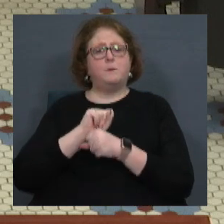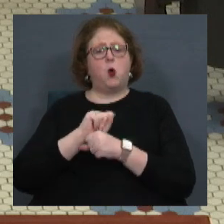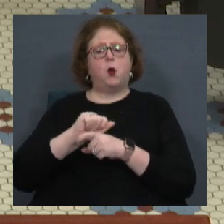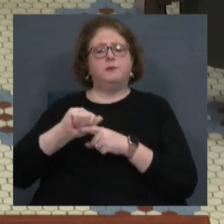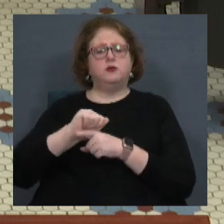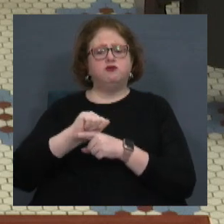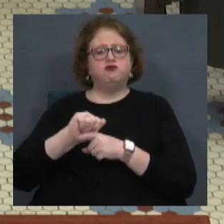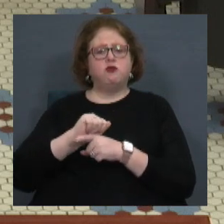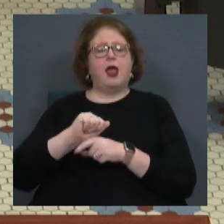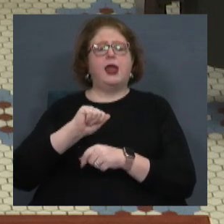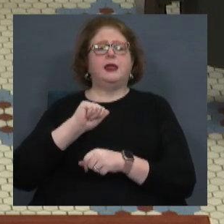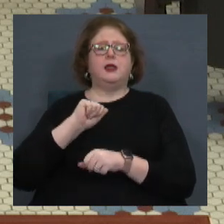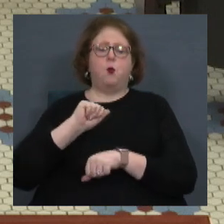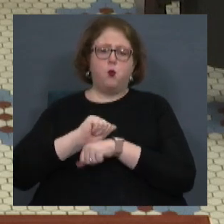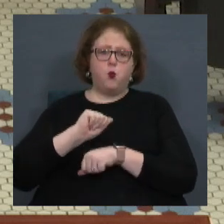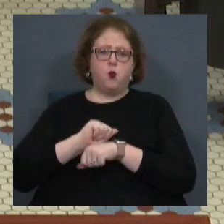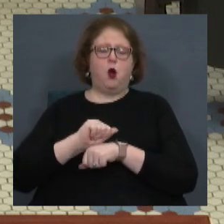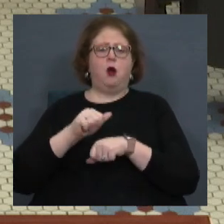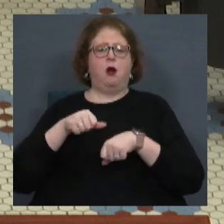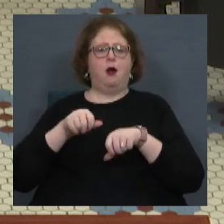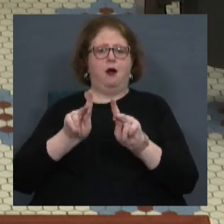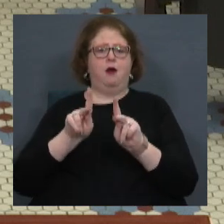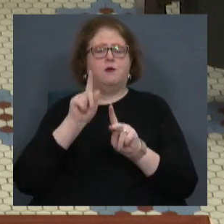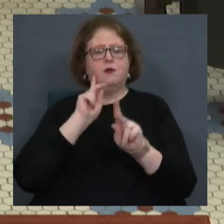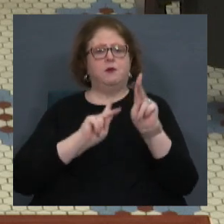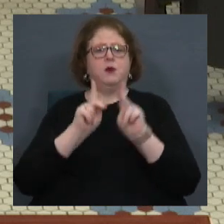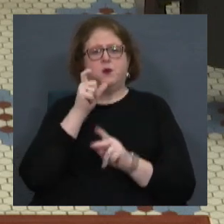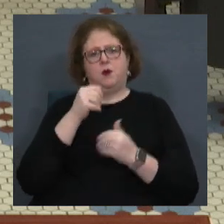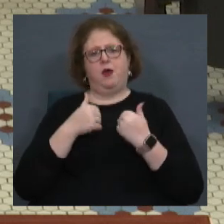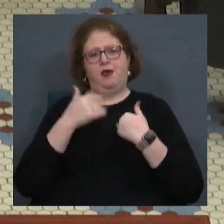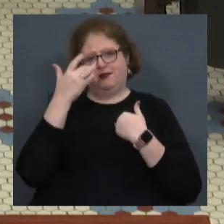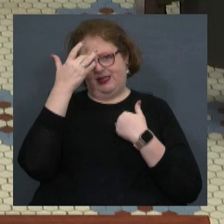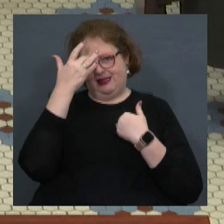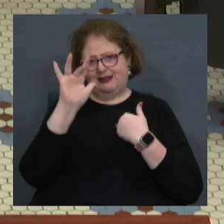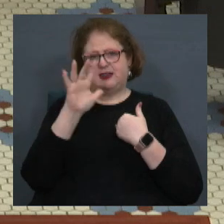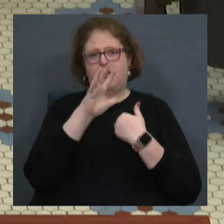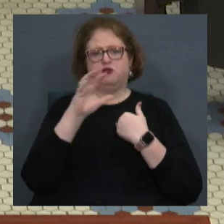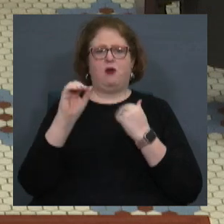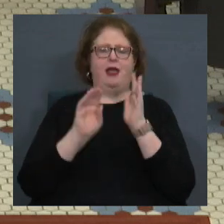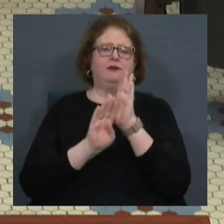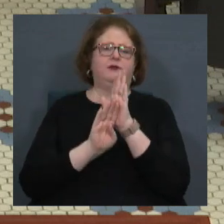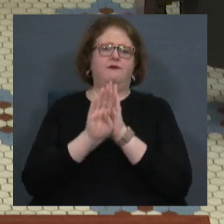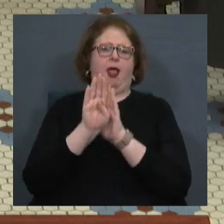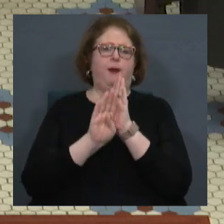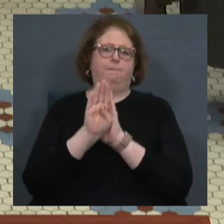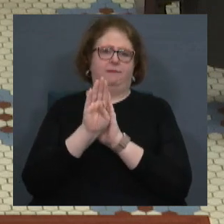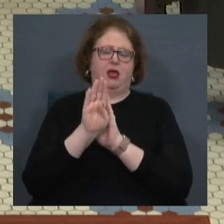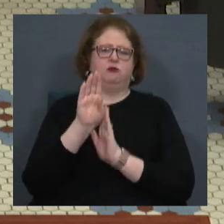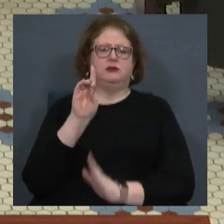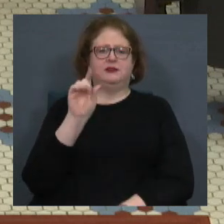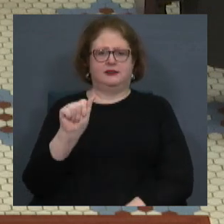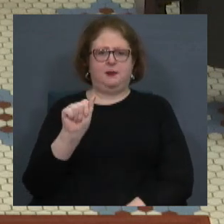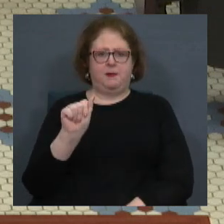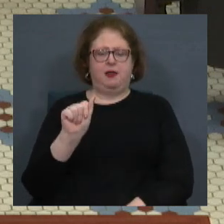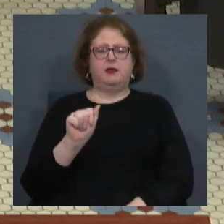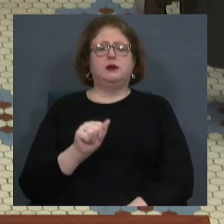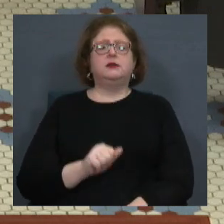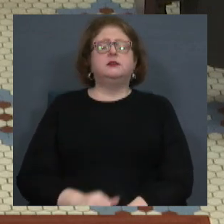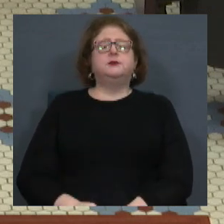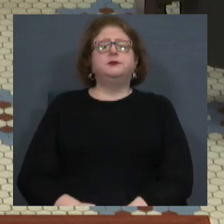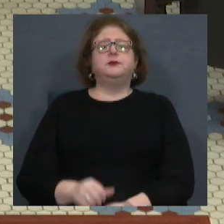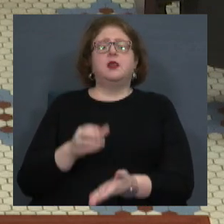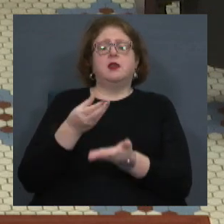opportunities for individuals living with intellectual and developmental disabilities. It's funded primarily